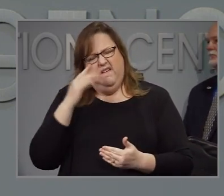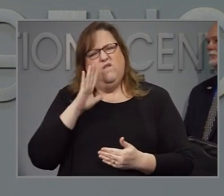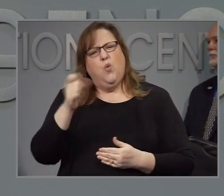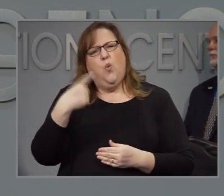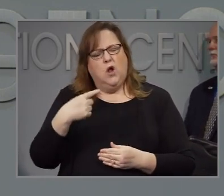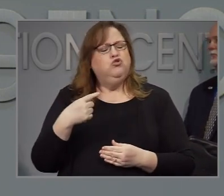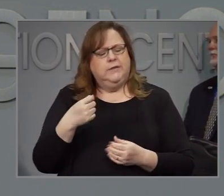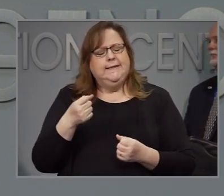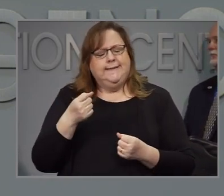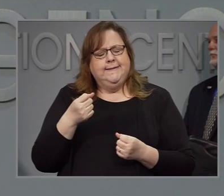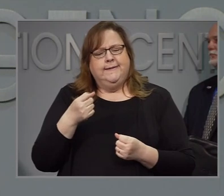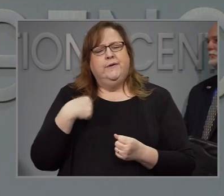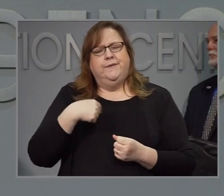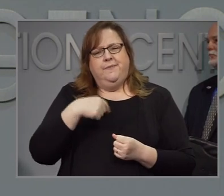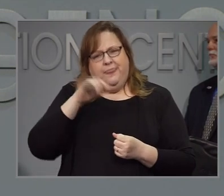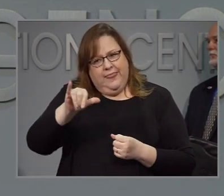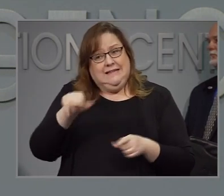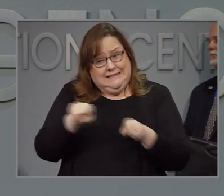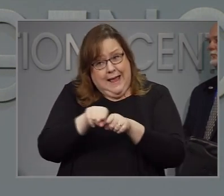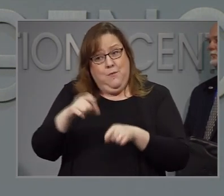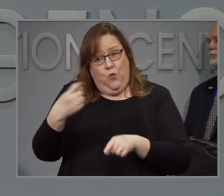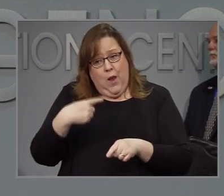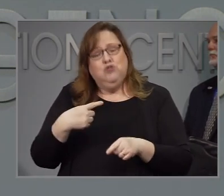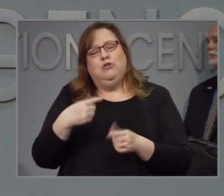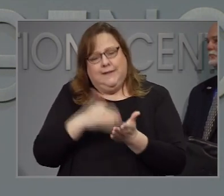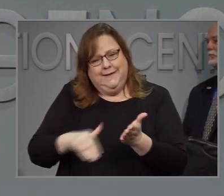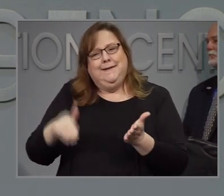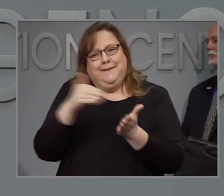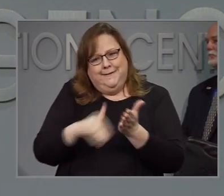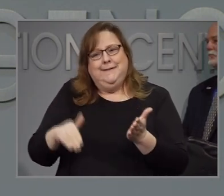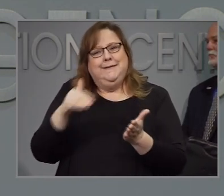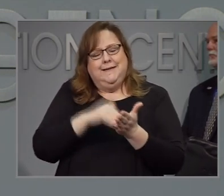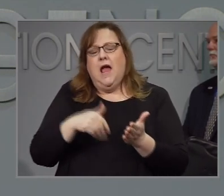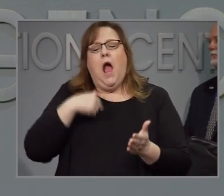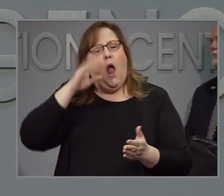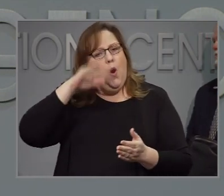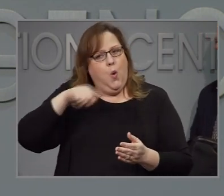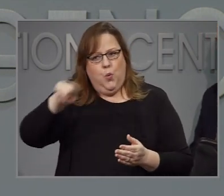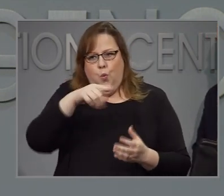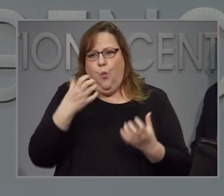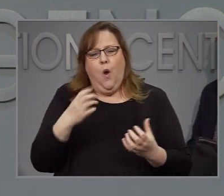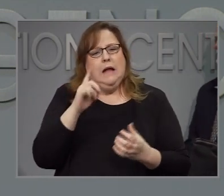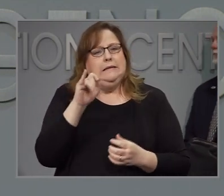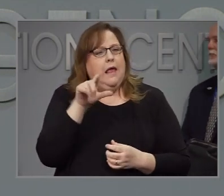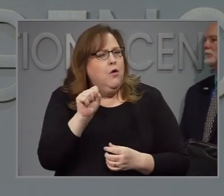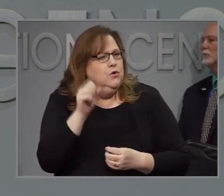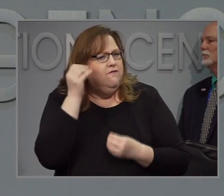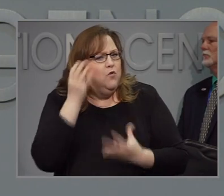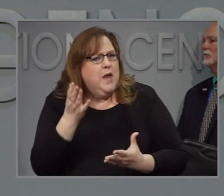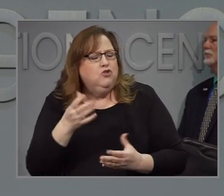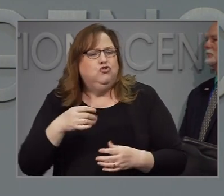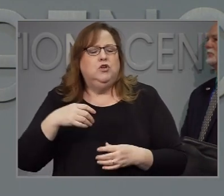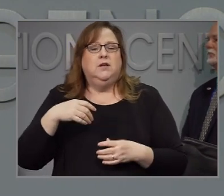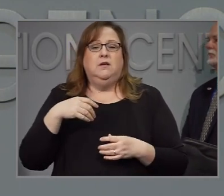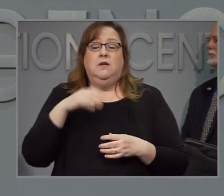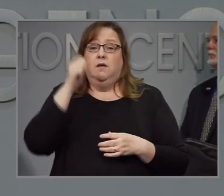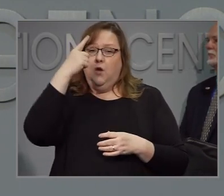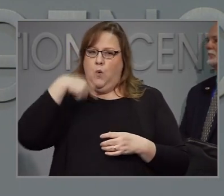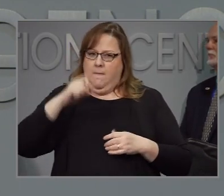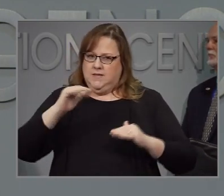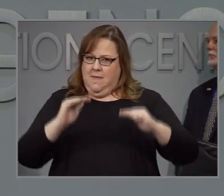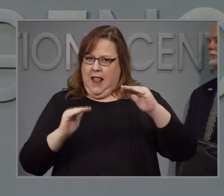as much detailed information that we can give. We are always trying to strike a balance between protecting patient